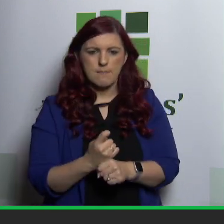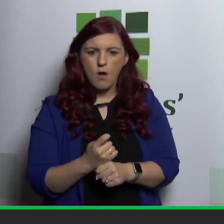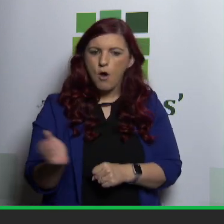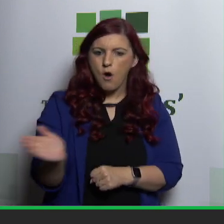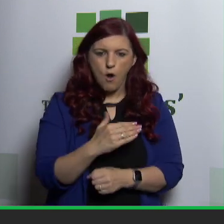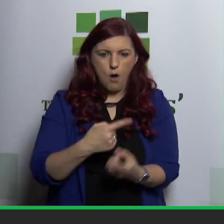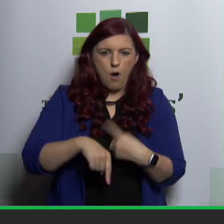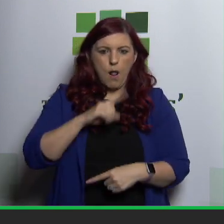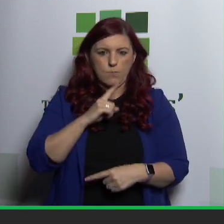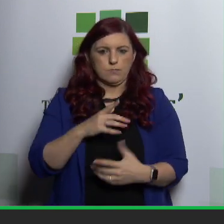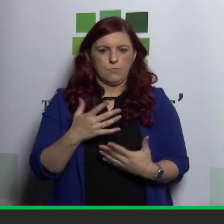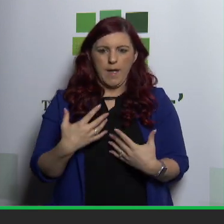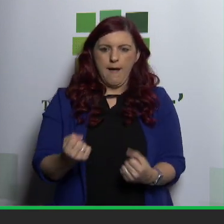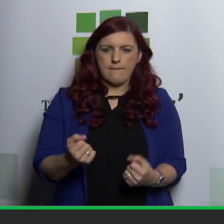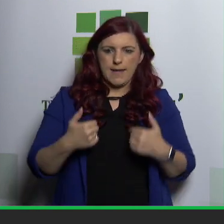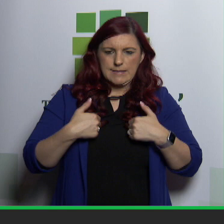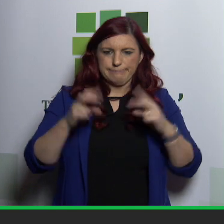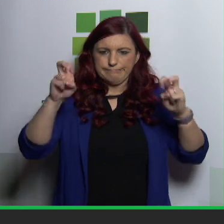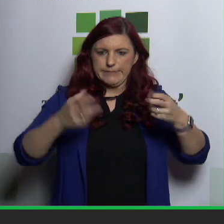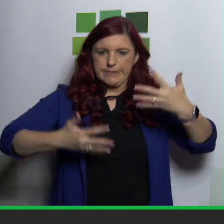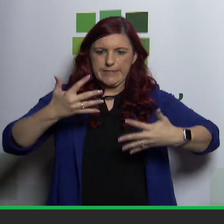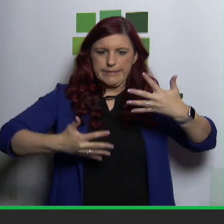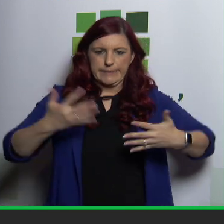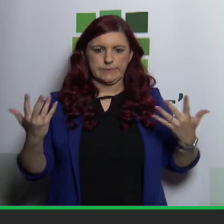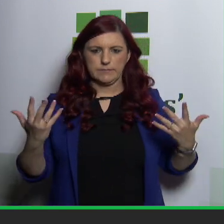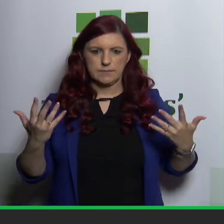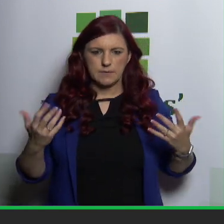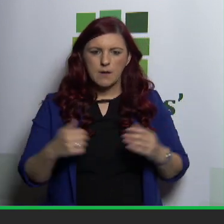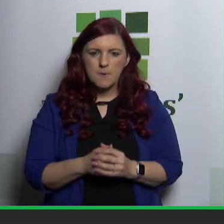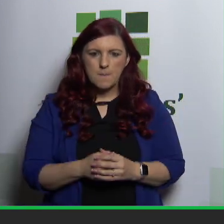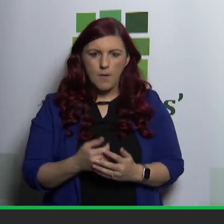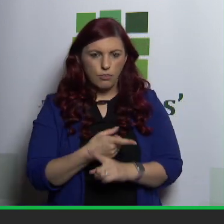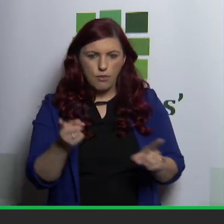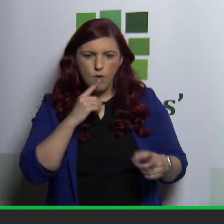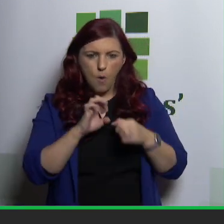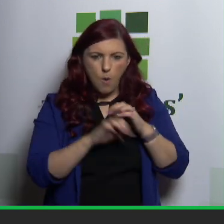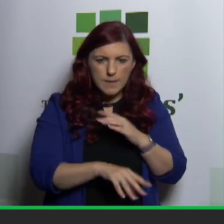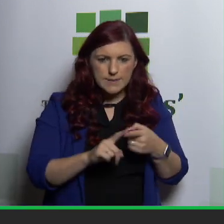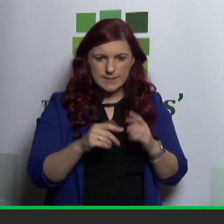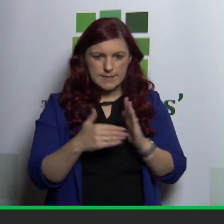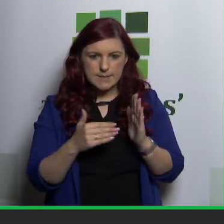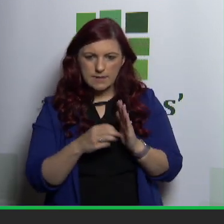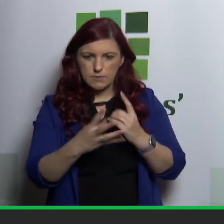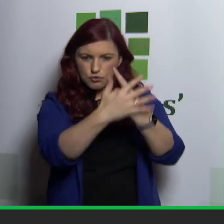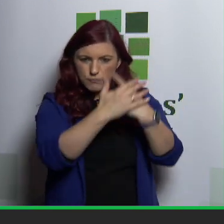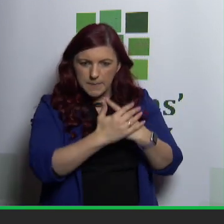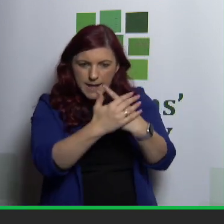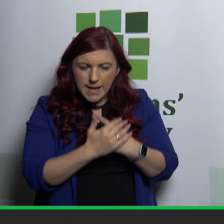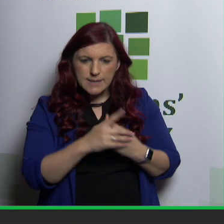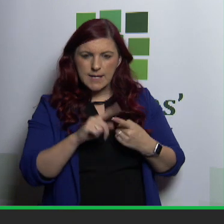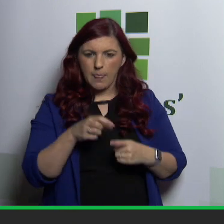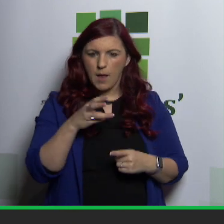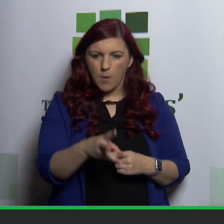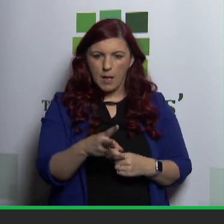is a statistic, right? They're homeless. Yes, they will be discriminated against. They will be looked down